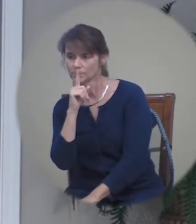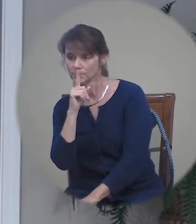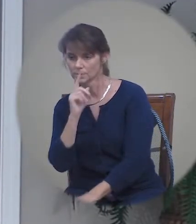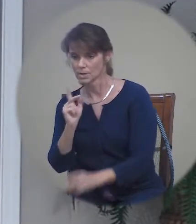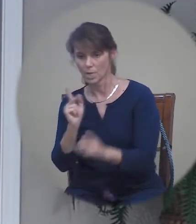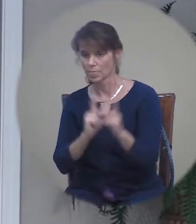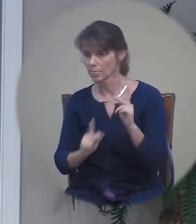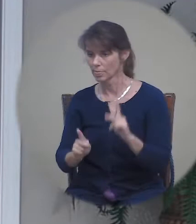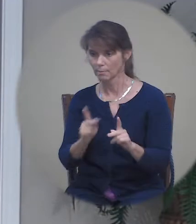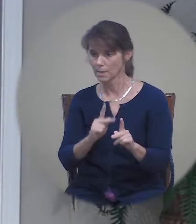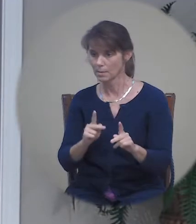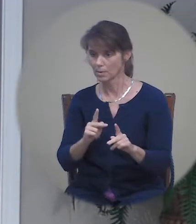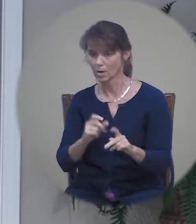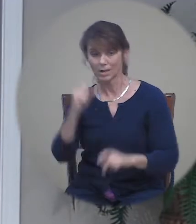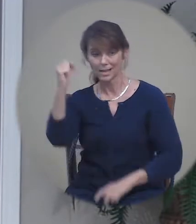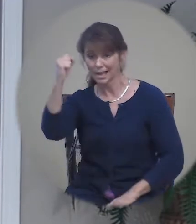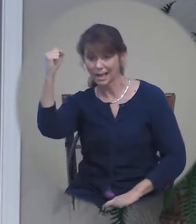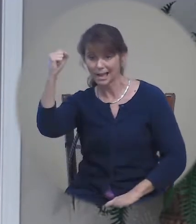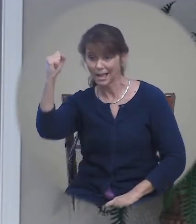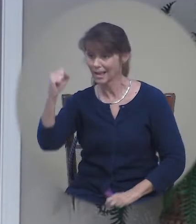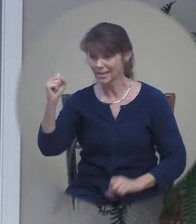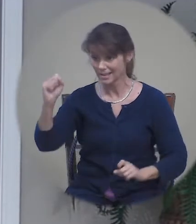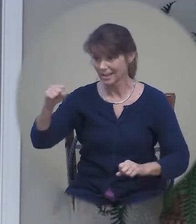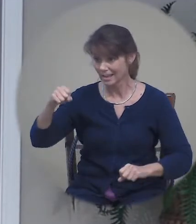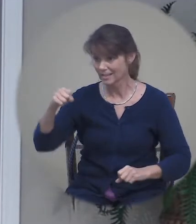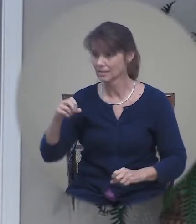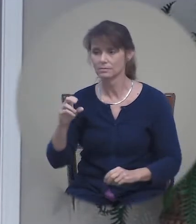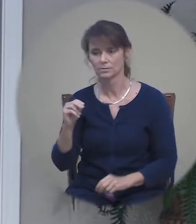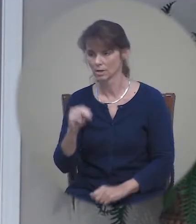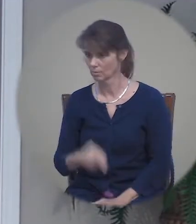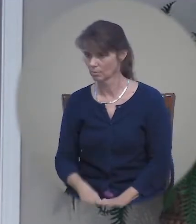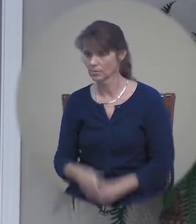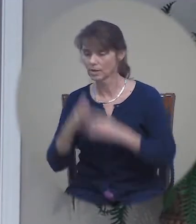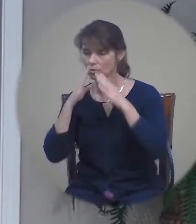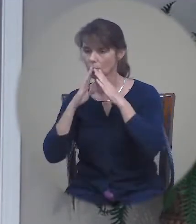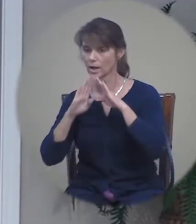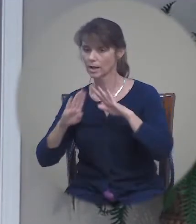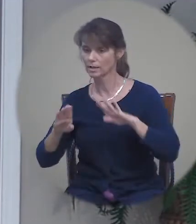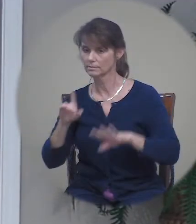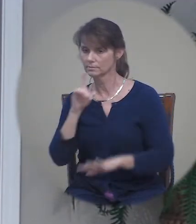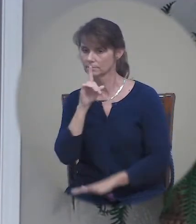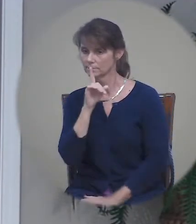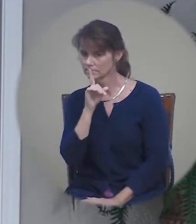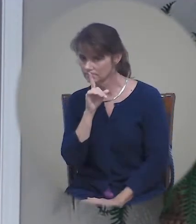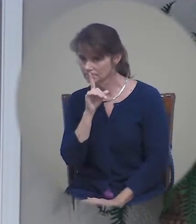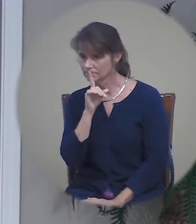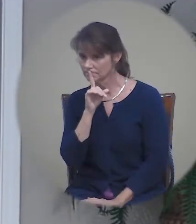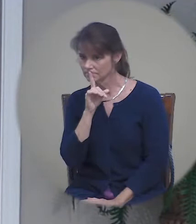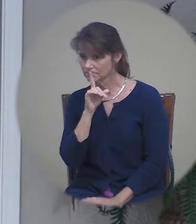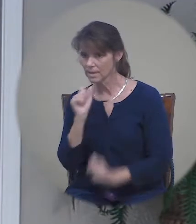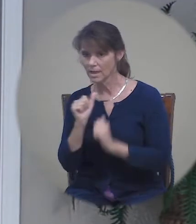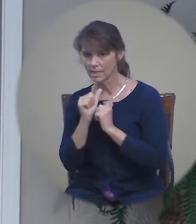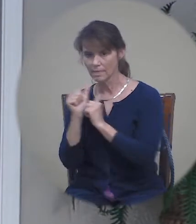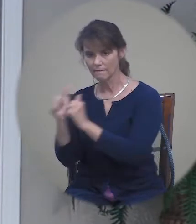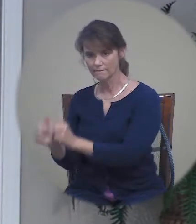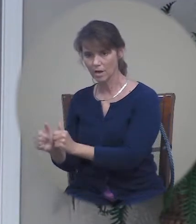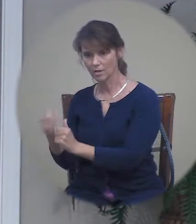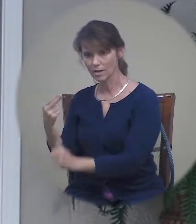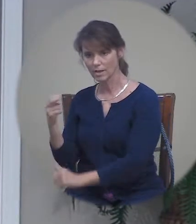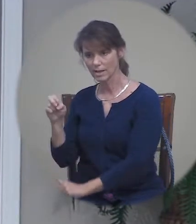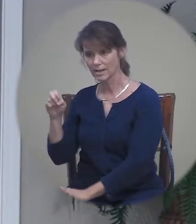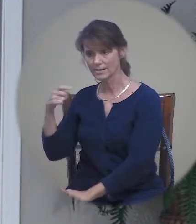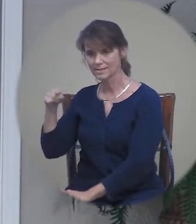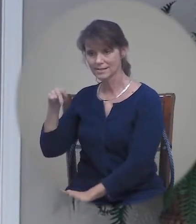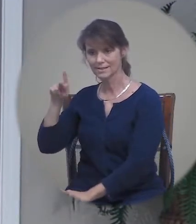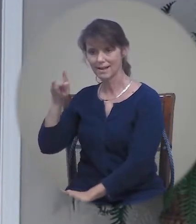and it was because it was a commandment, but the people could have answered anyway. They chose to follow the king's commandment. And